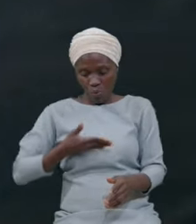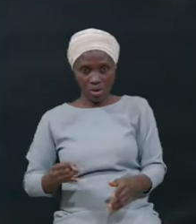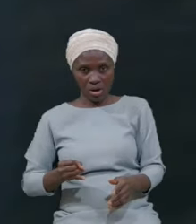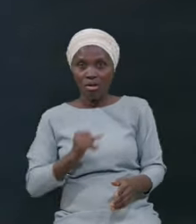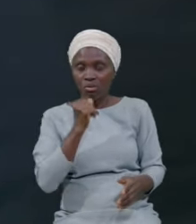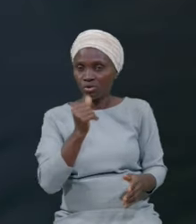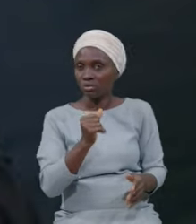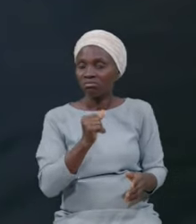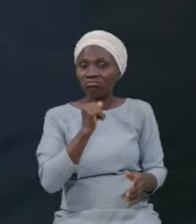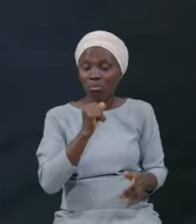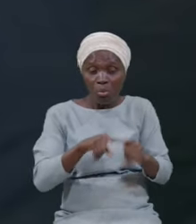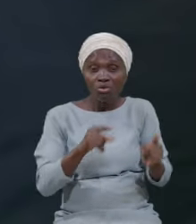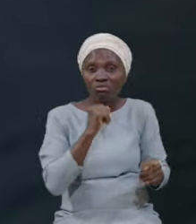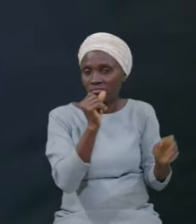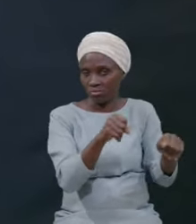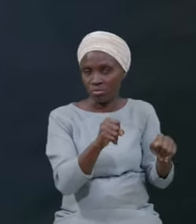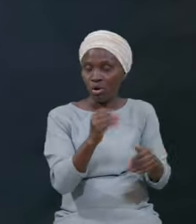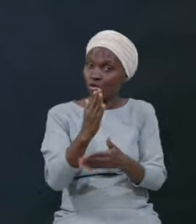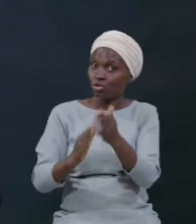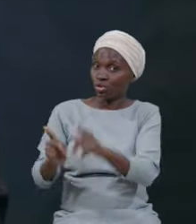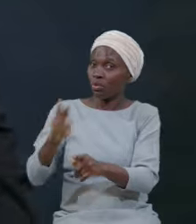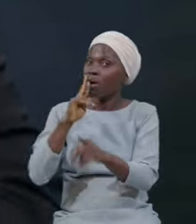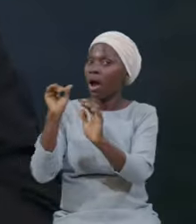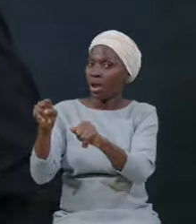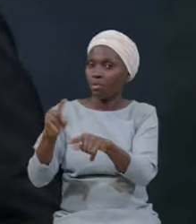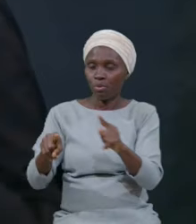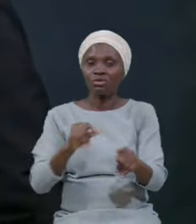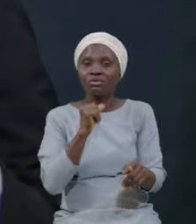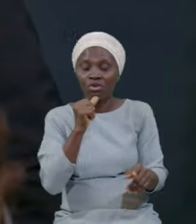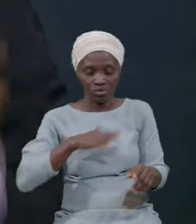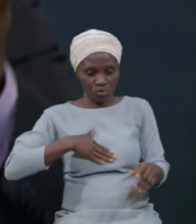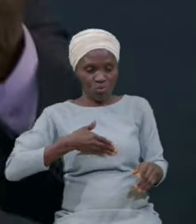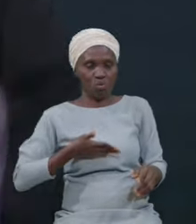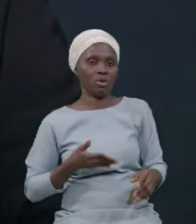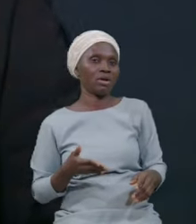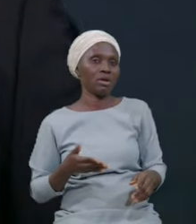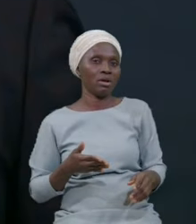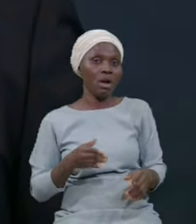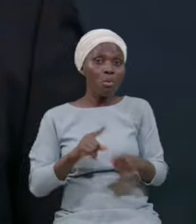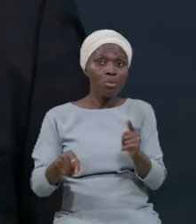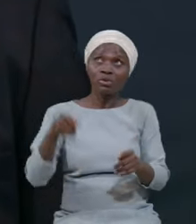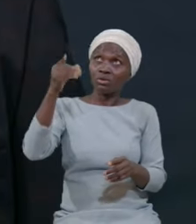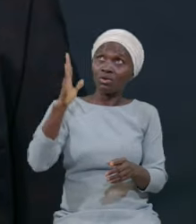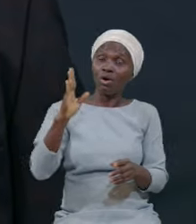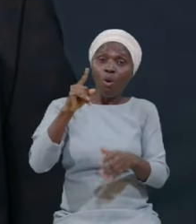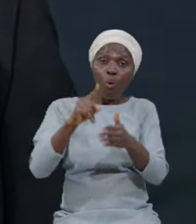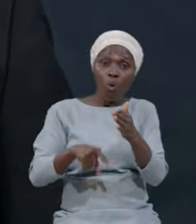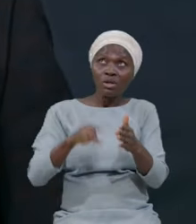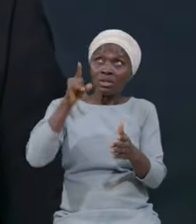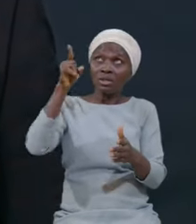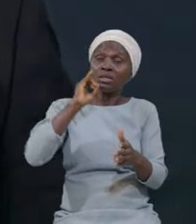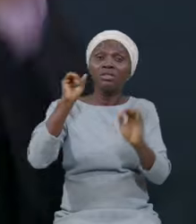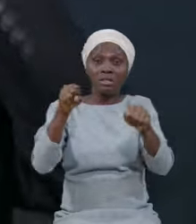able, they are not willing. In the case of the Almighty God, what he is able to do, he is willing to